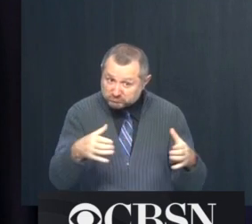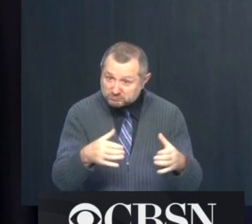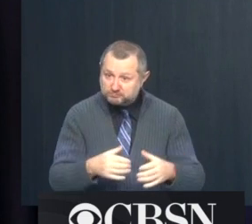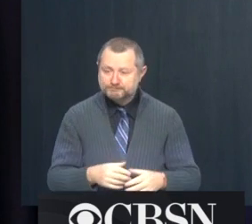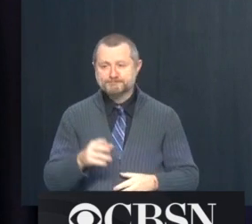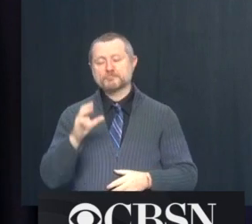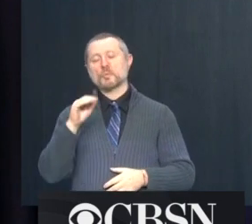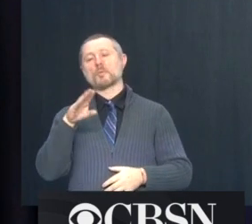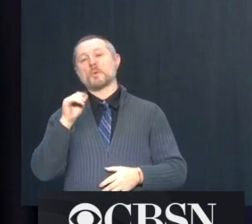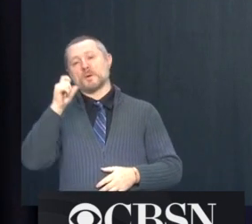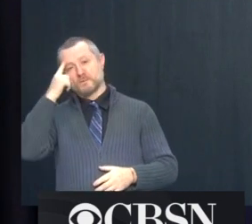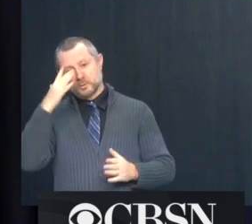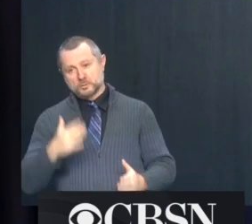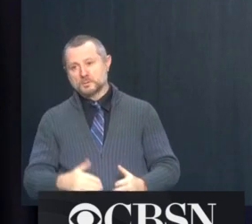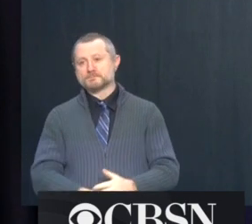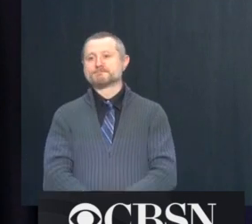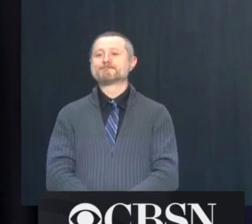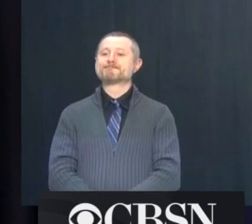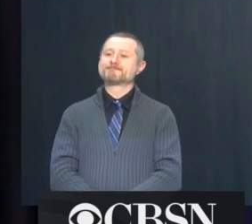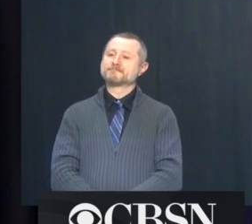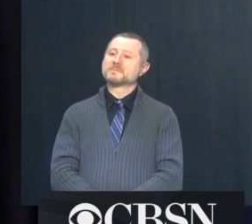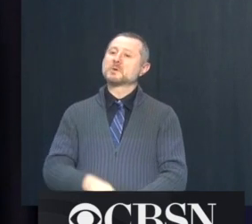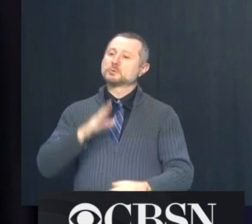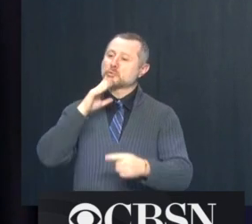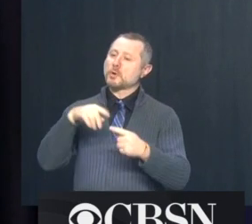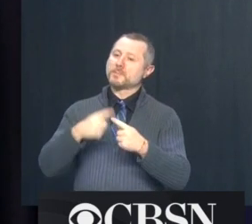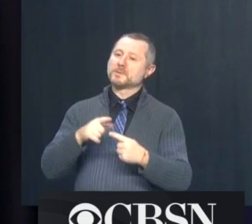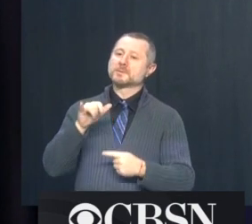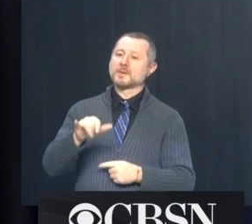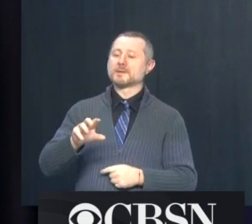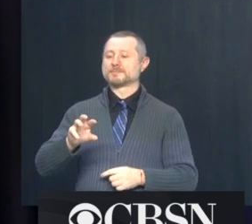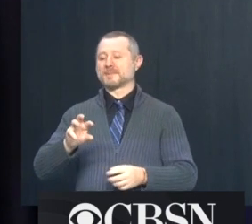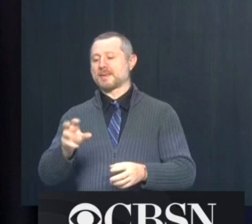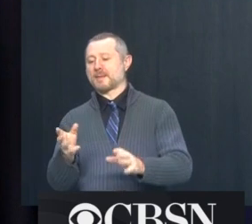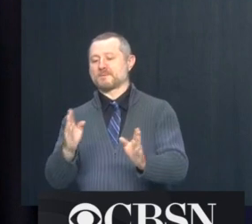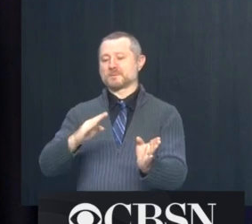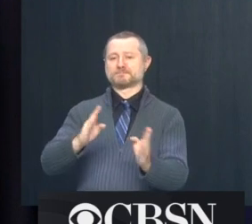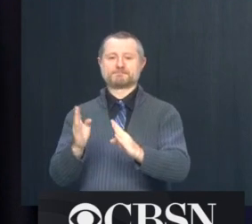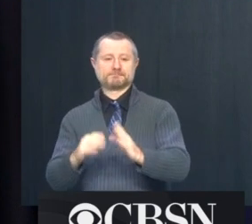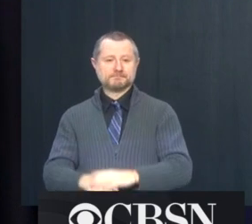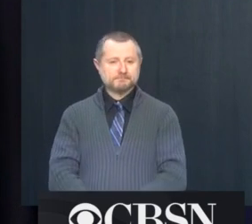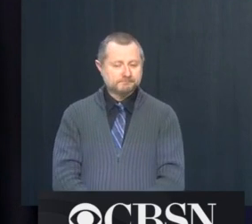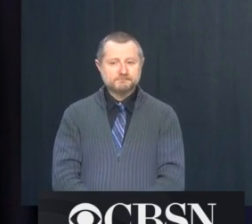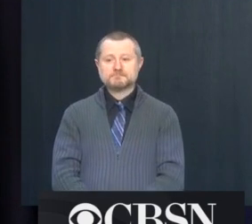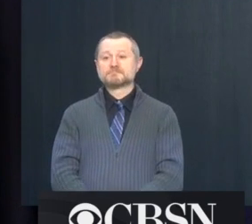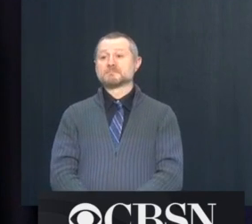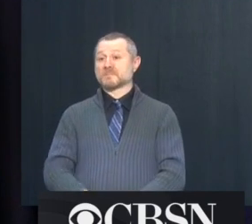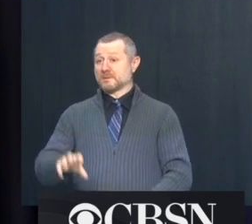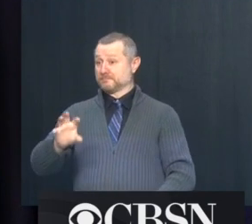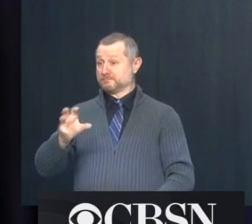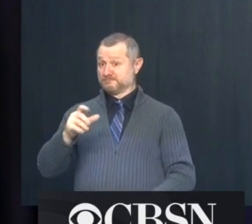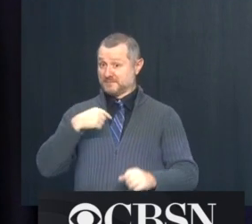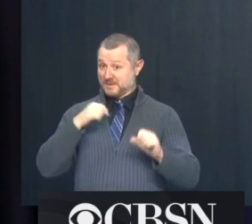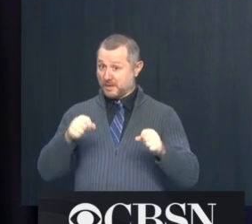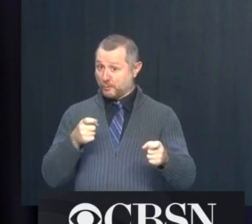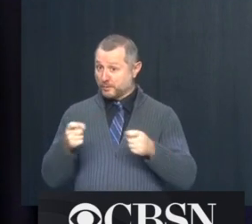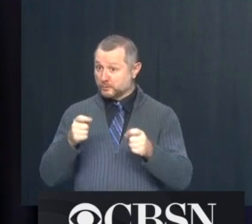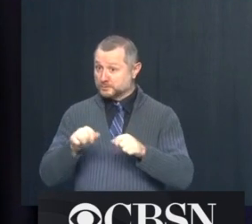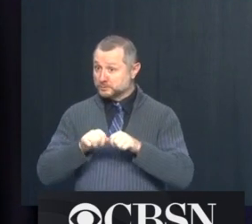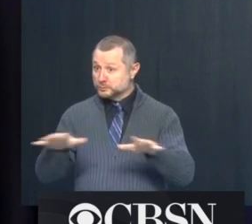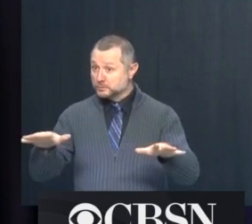The valve no longer controls the spread. When